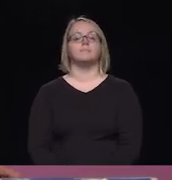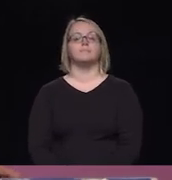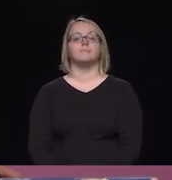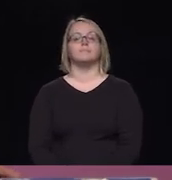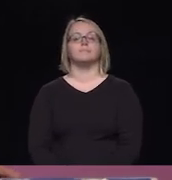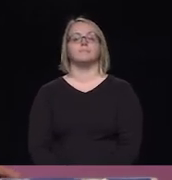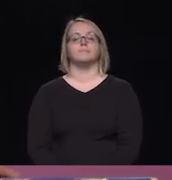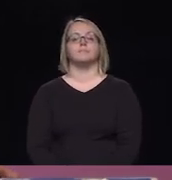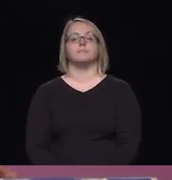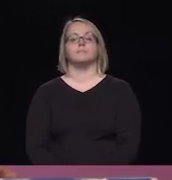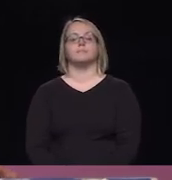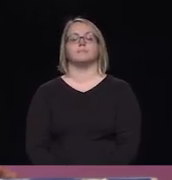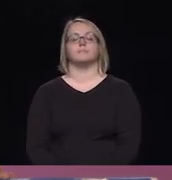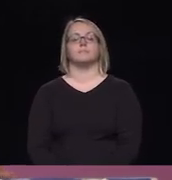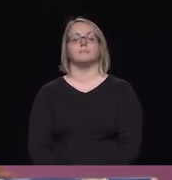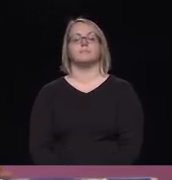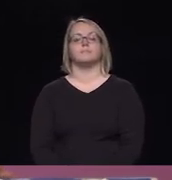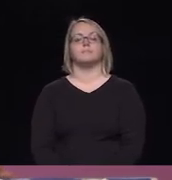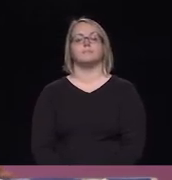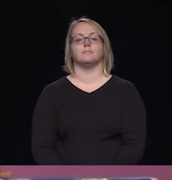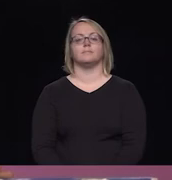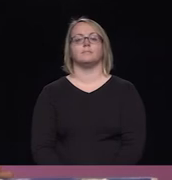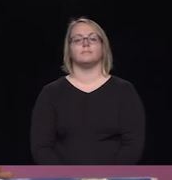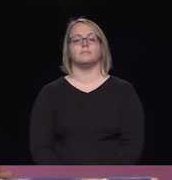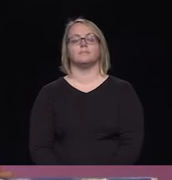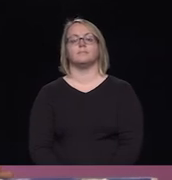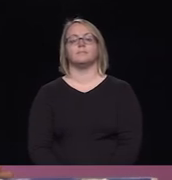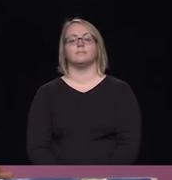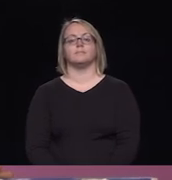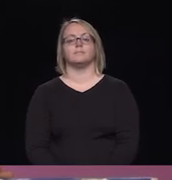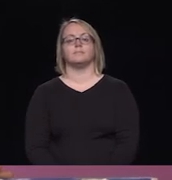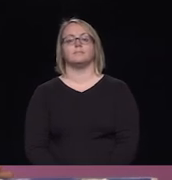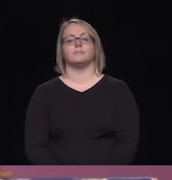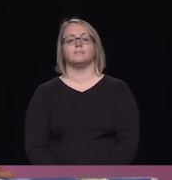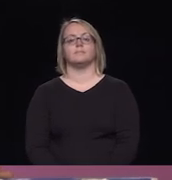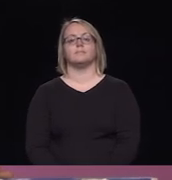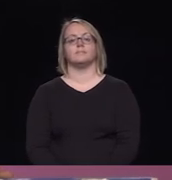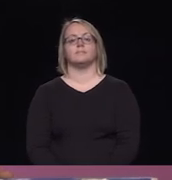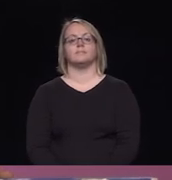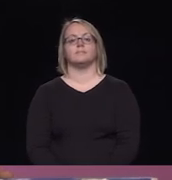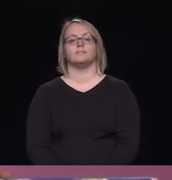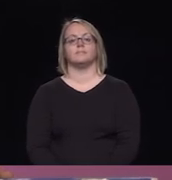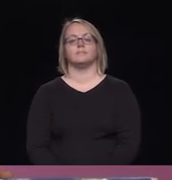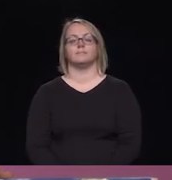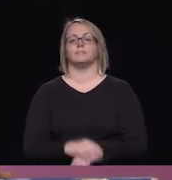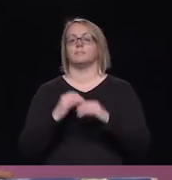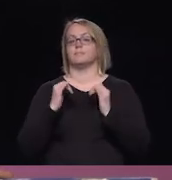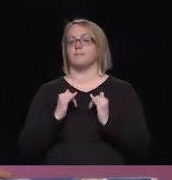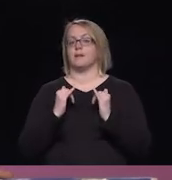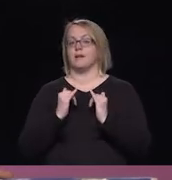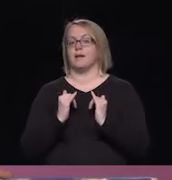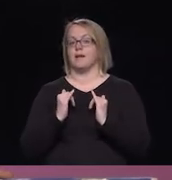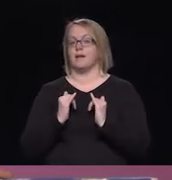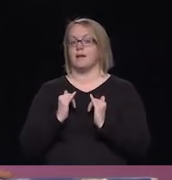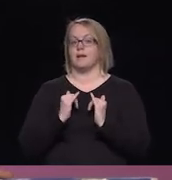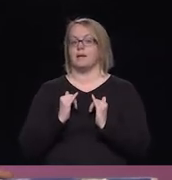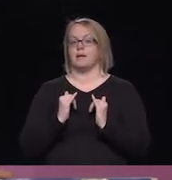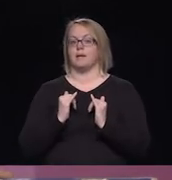And we're going to add some detailing to the boat. I'm going to dip just an itty bit into black.